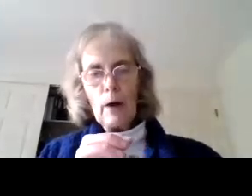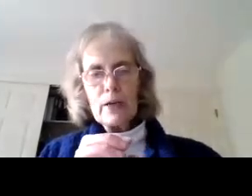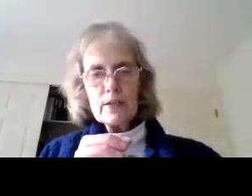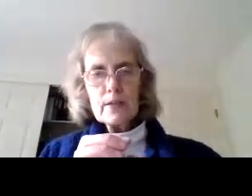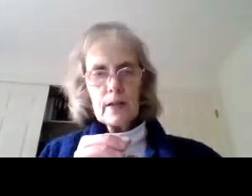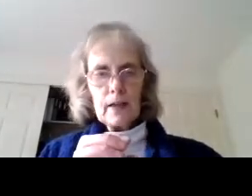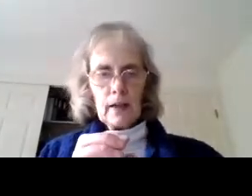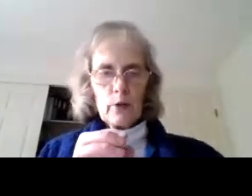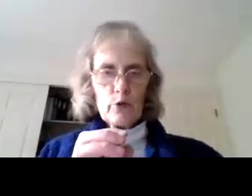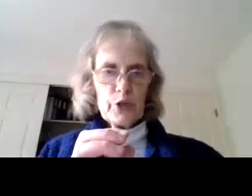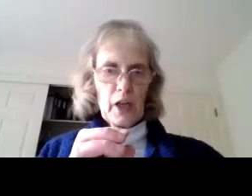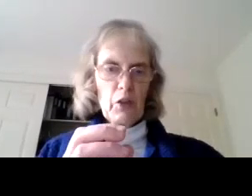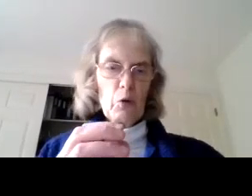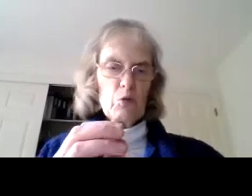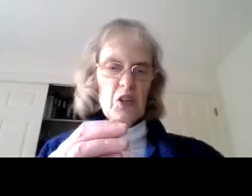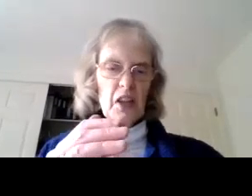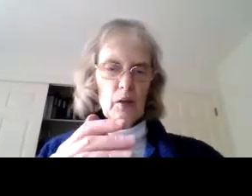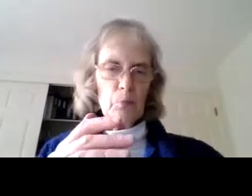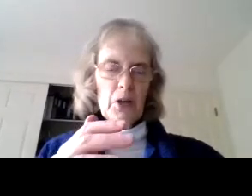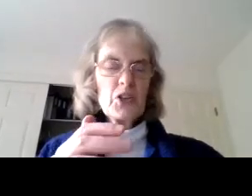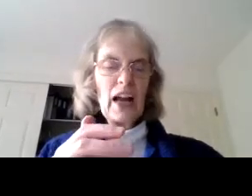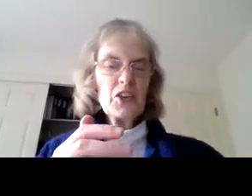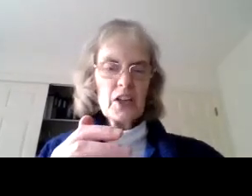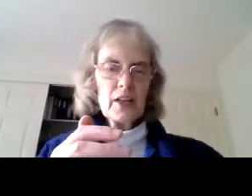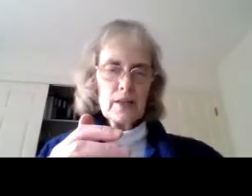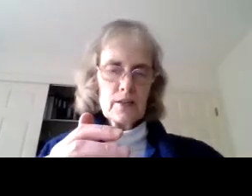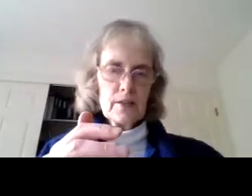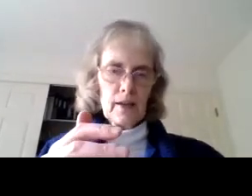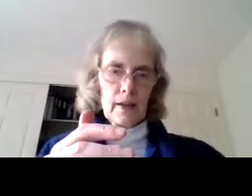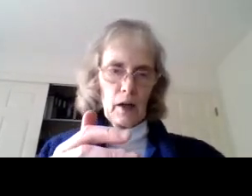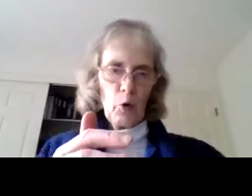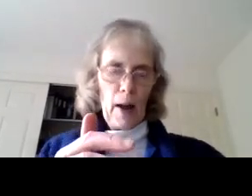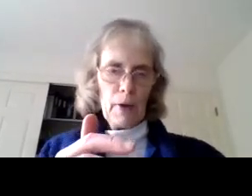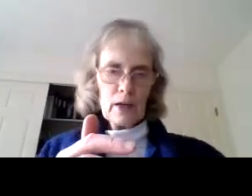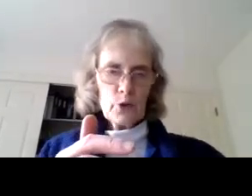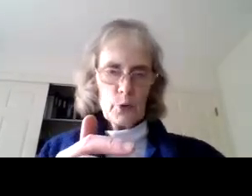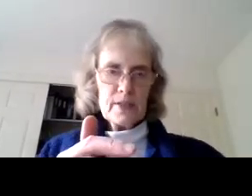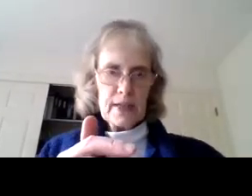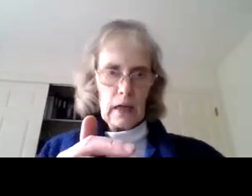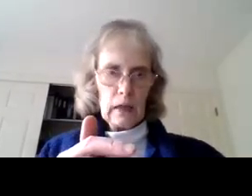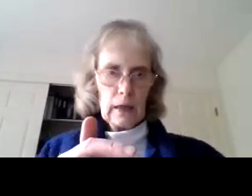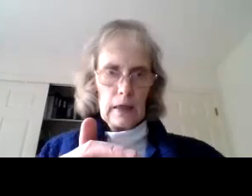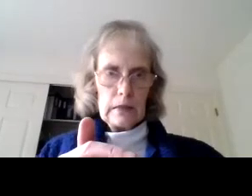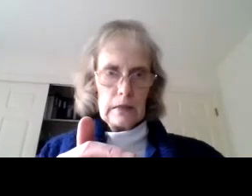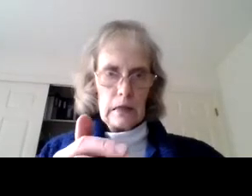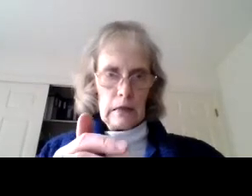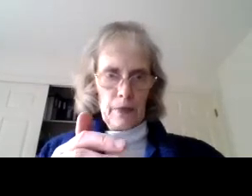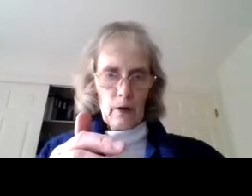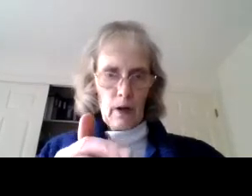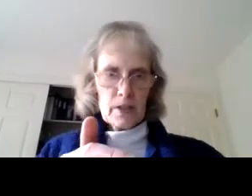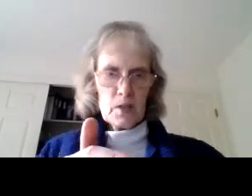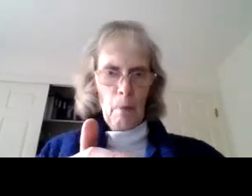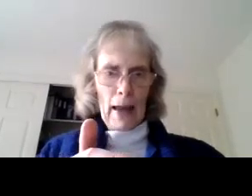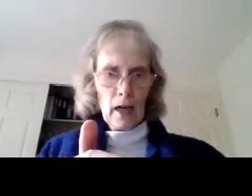the virus using those little projections that grab onto a cell, and